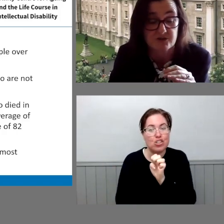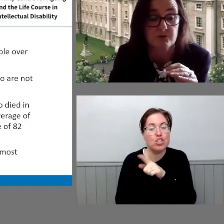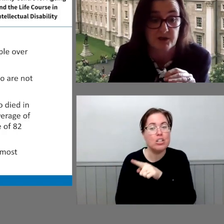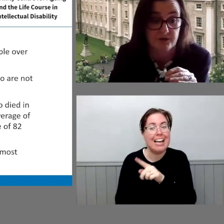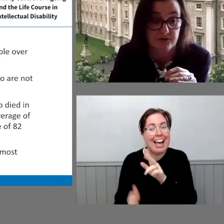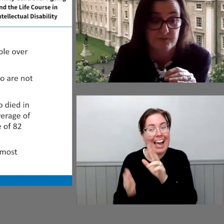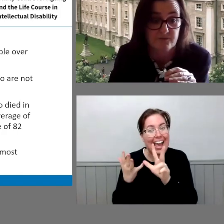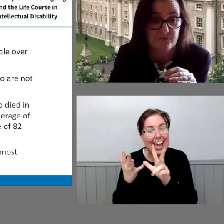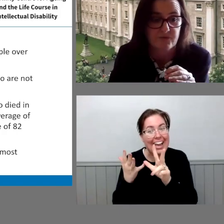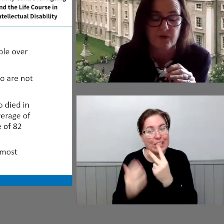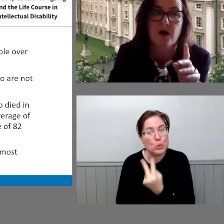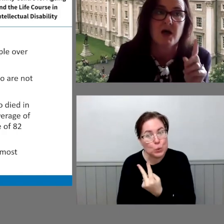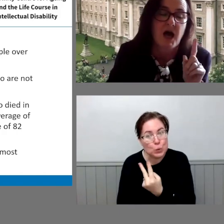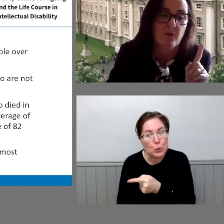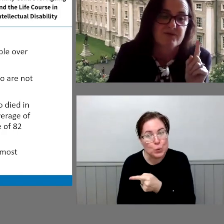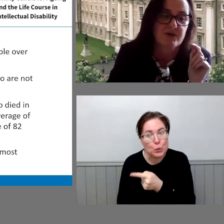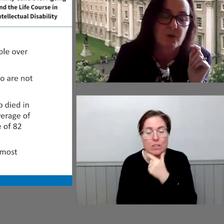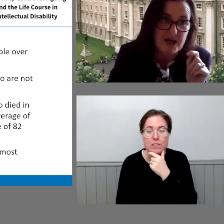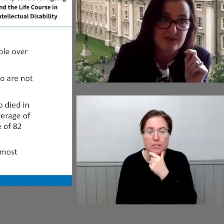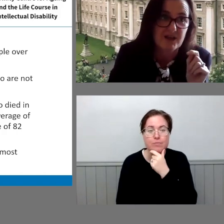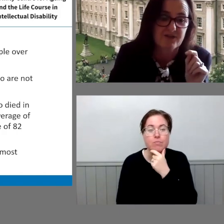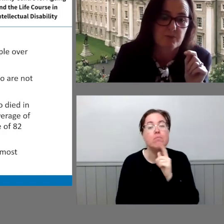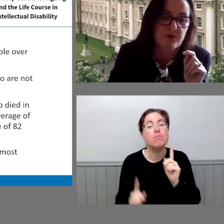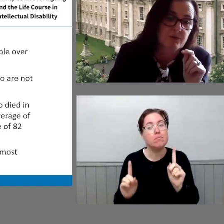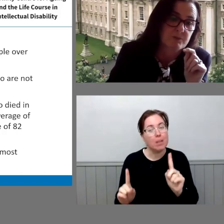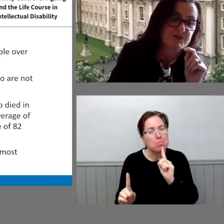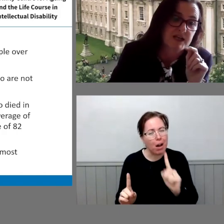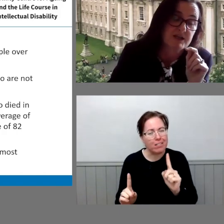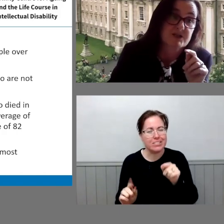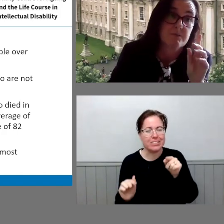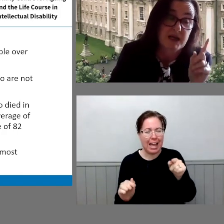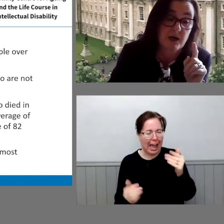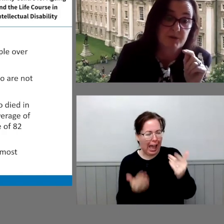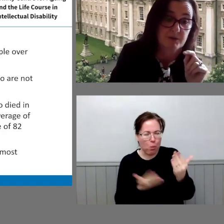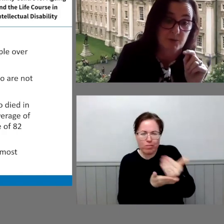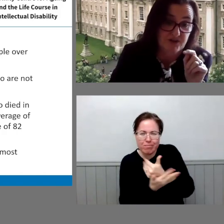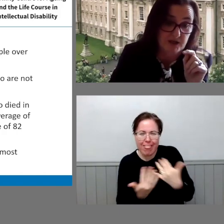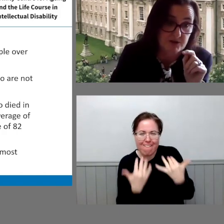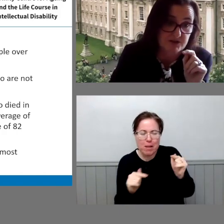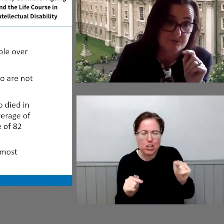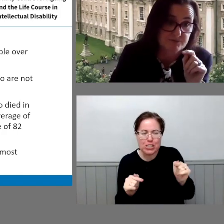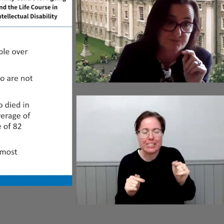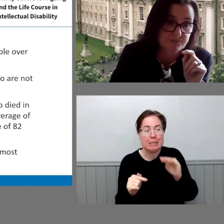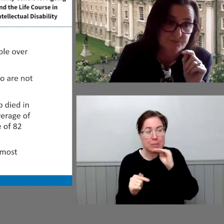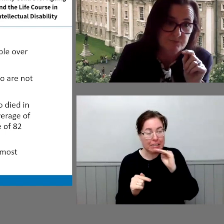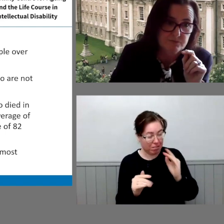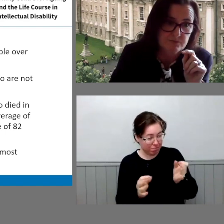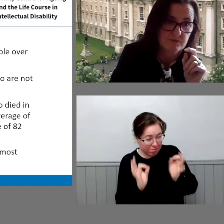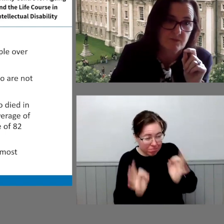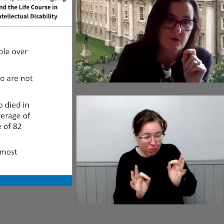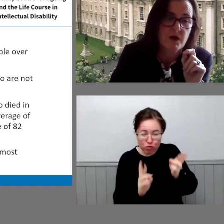was 82 years. However, the way these numbers were obtained may not be the most accurate.